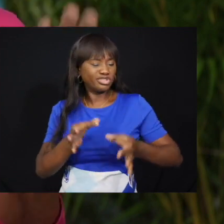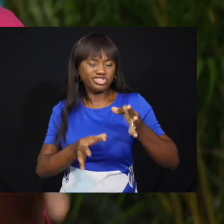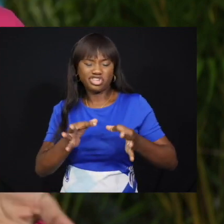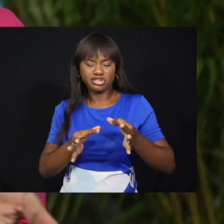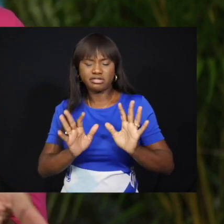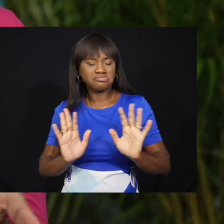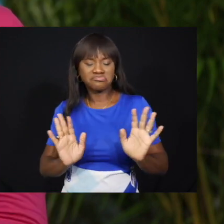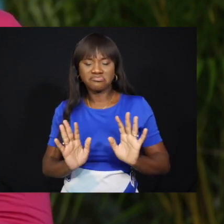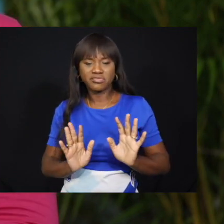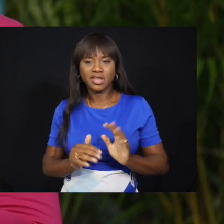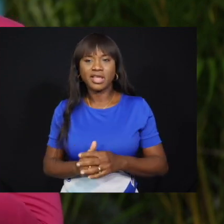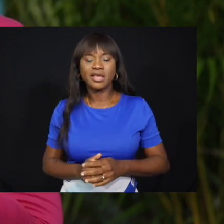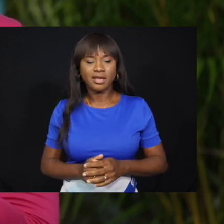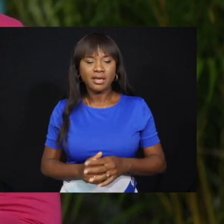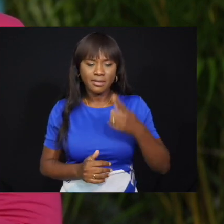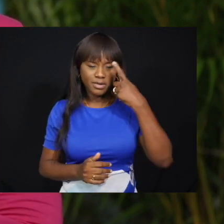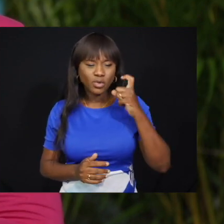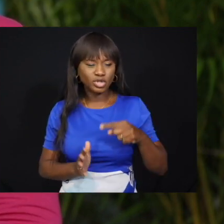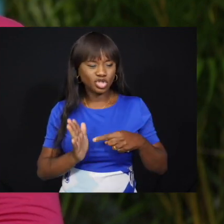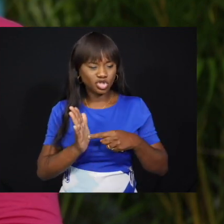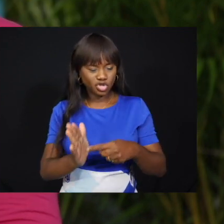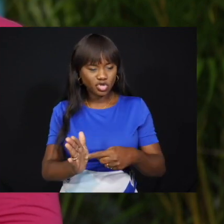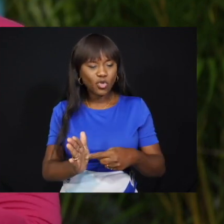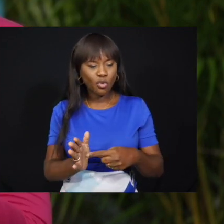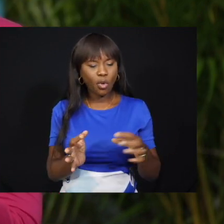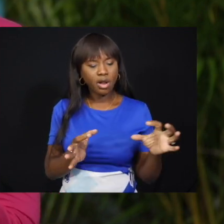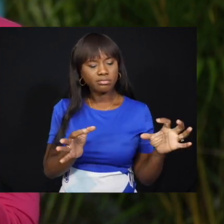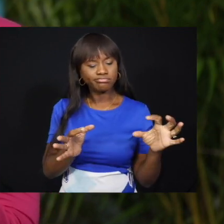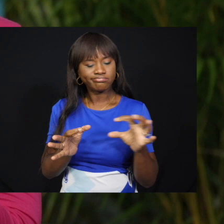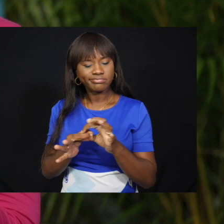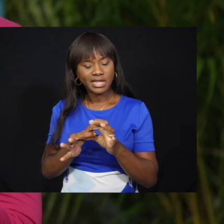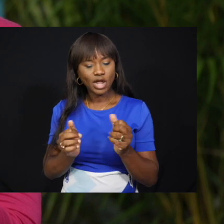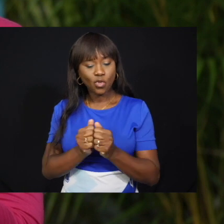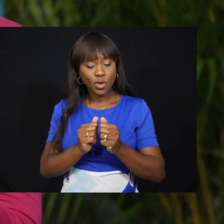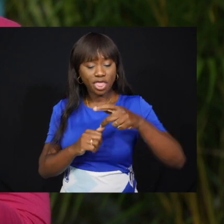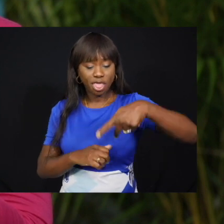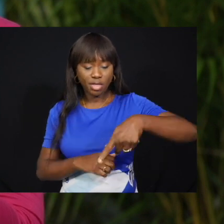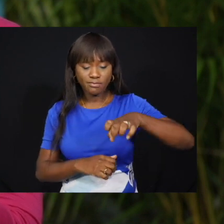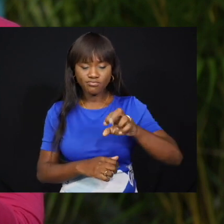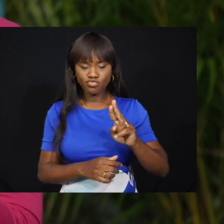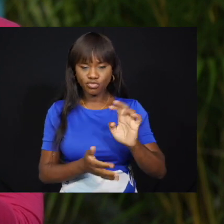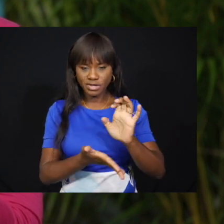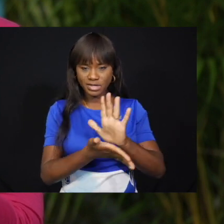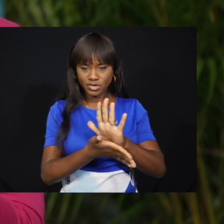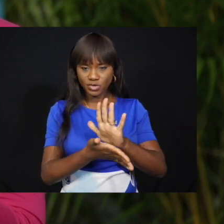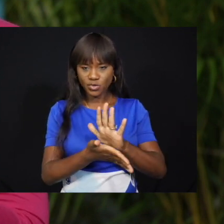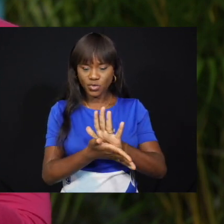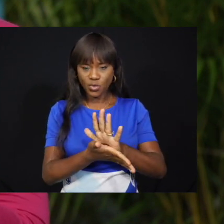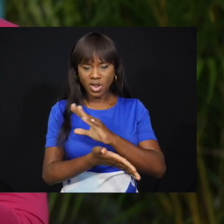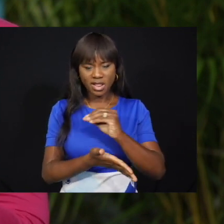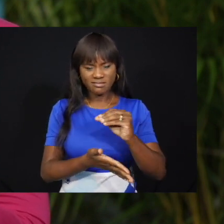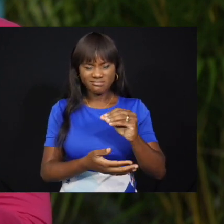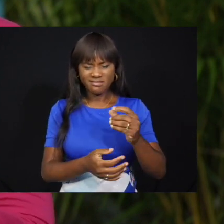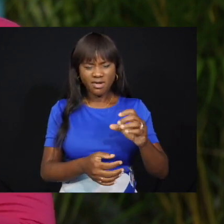about being judgmental, because this was done already to show there's a synergy between the preschoolers and the